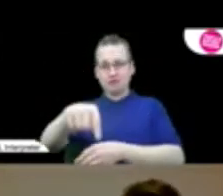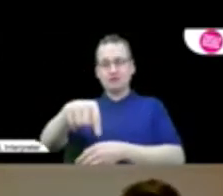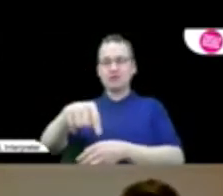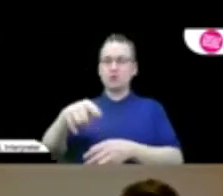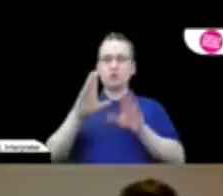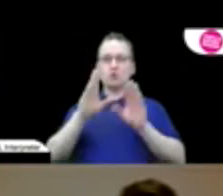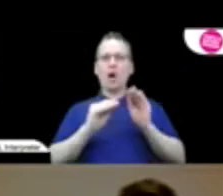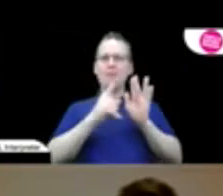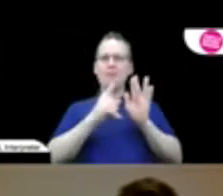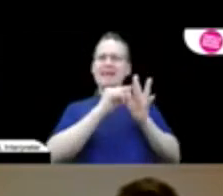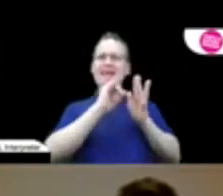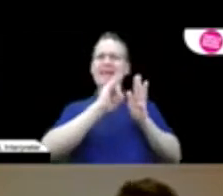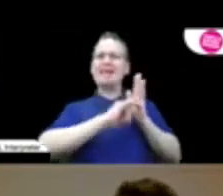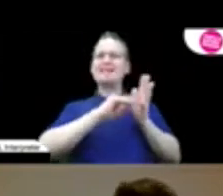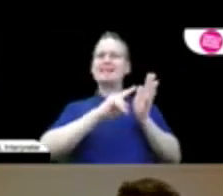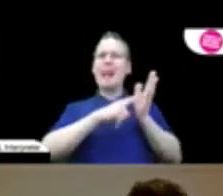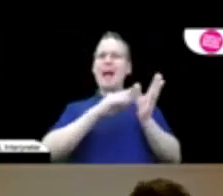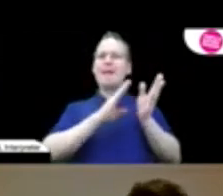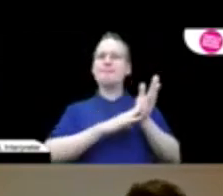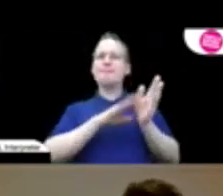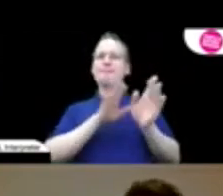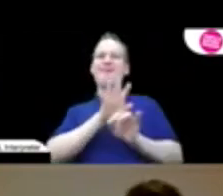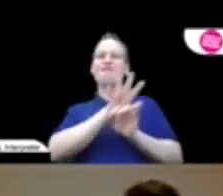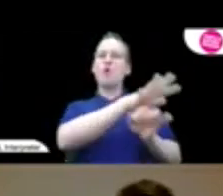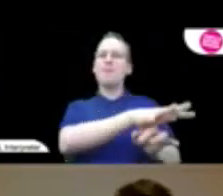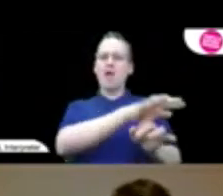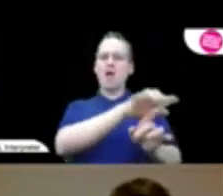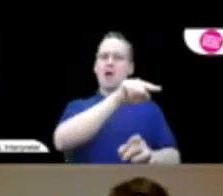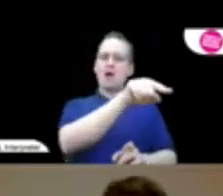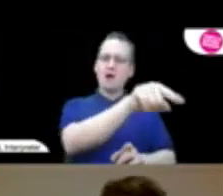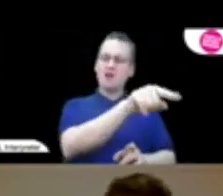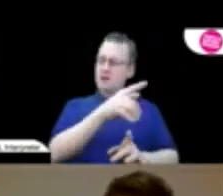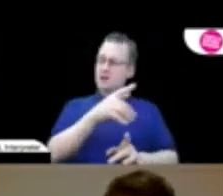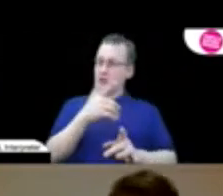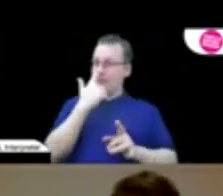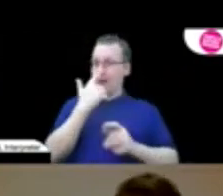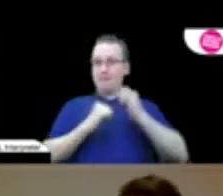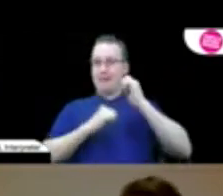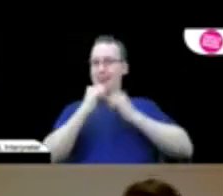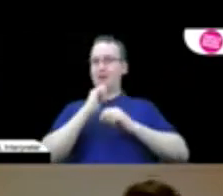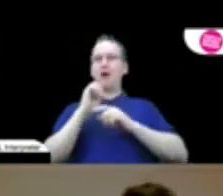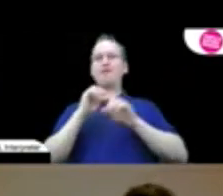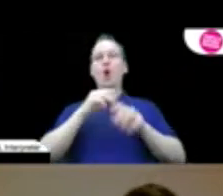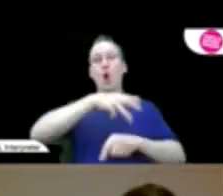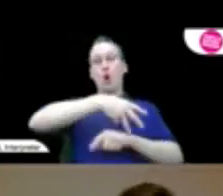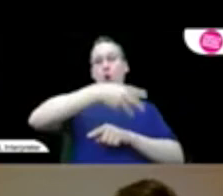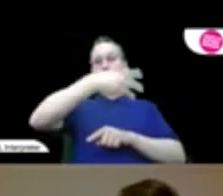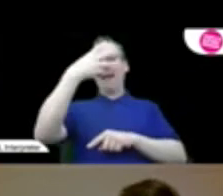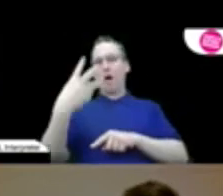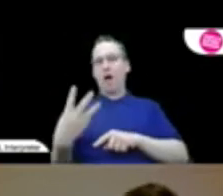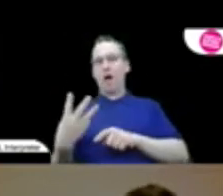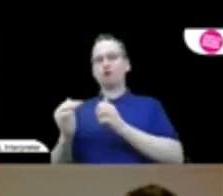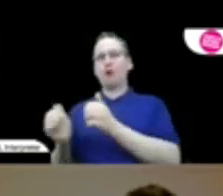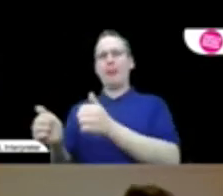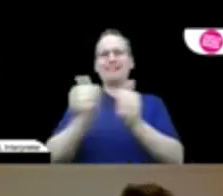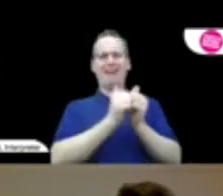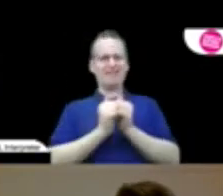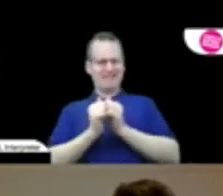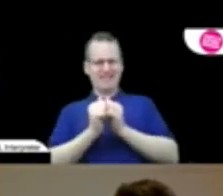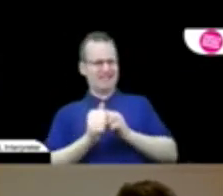Islamophobia, etc. So that they're kind of building on this history of queer solidarity to say, you know, no one's